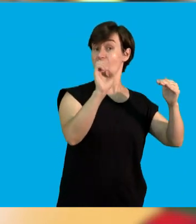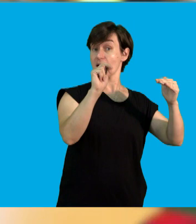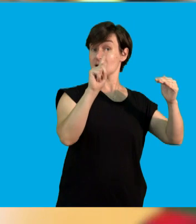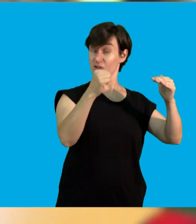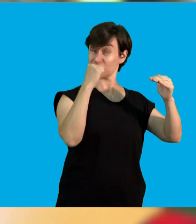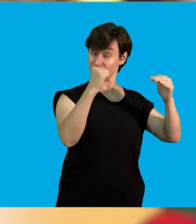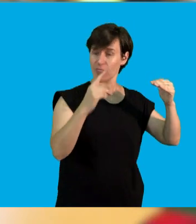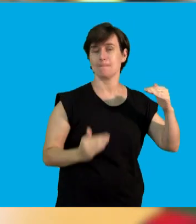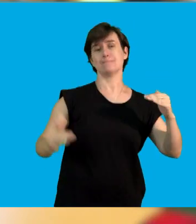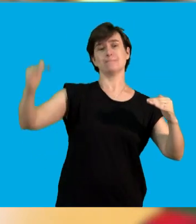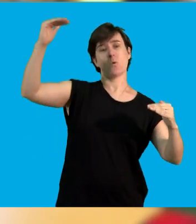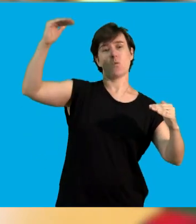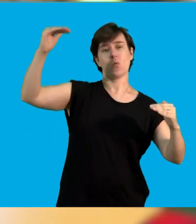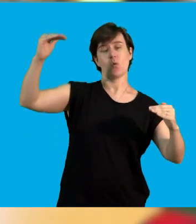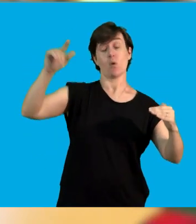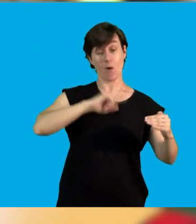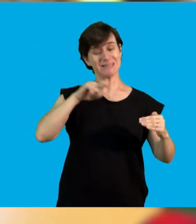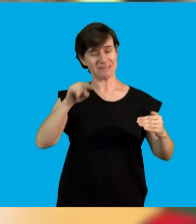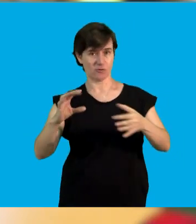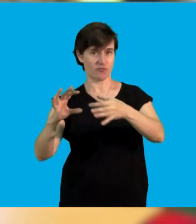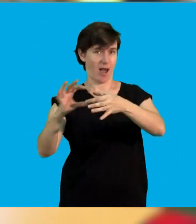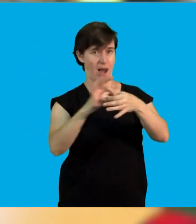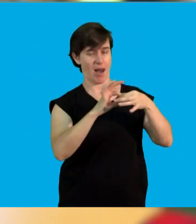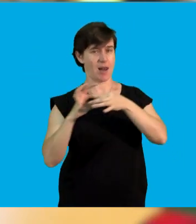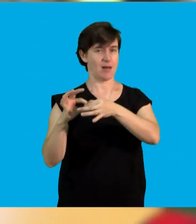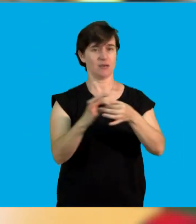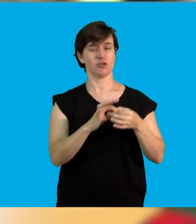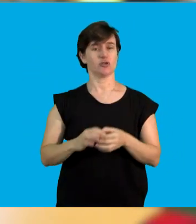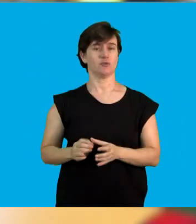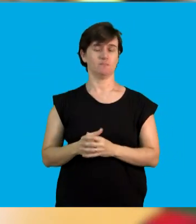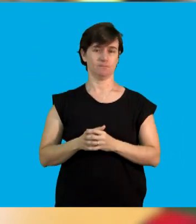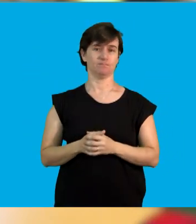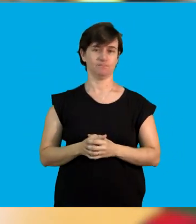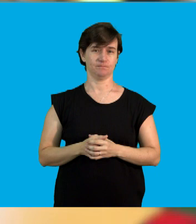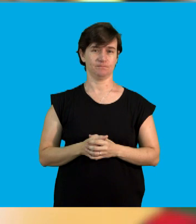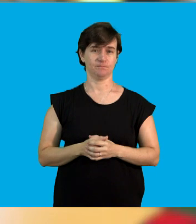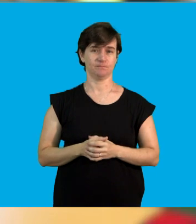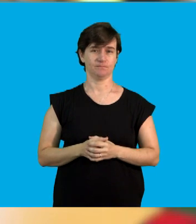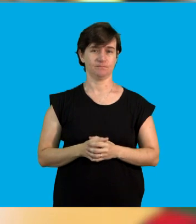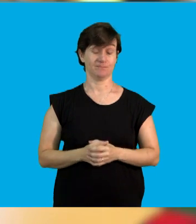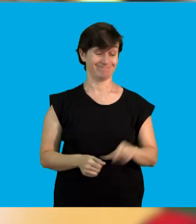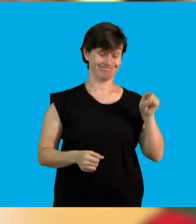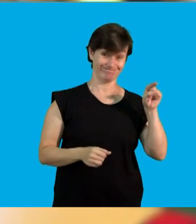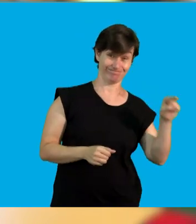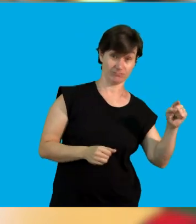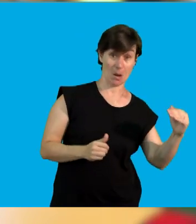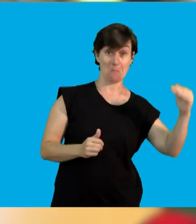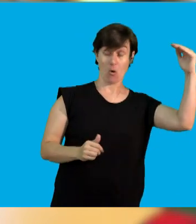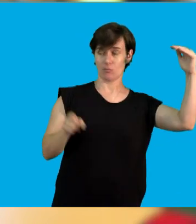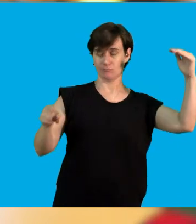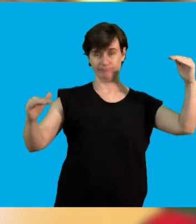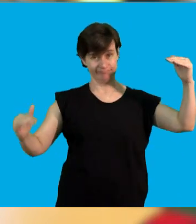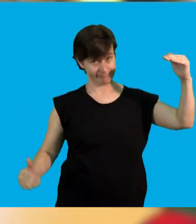be increasing, because the relationship between the current and the resistance is inversely proportional. When